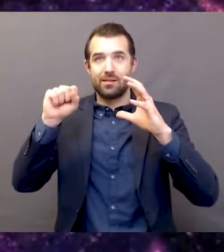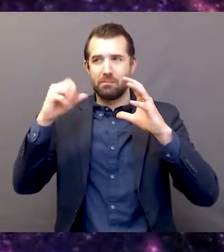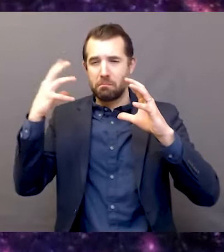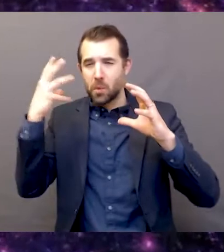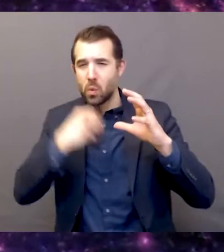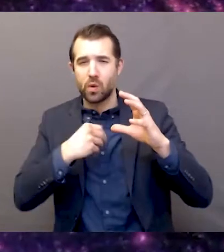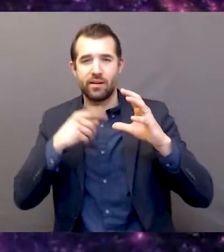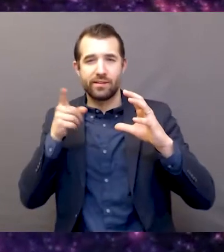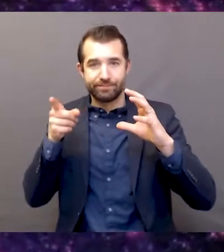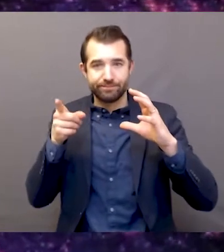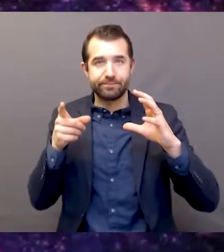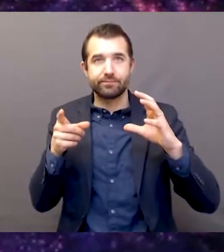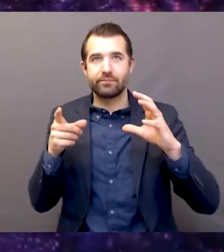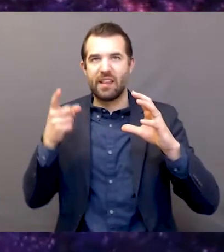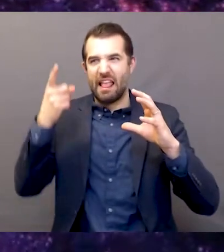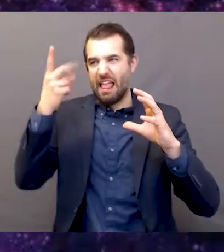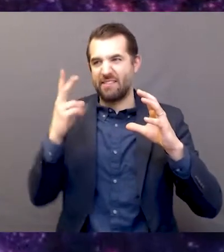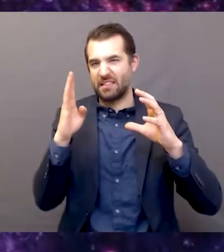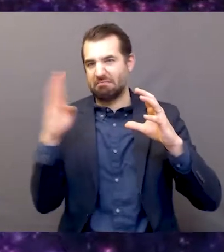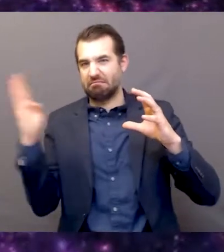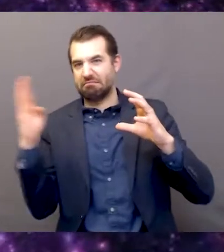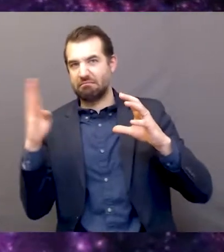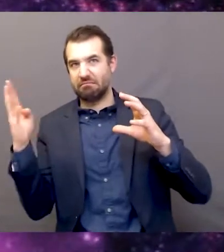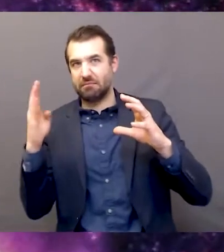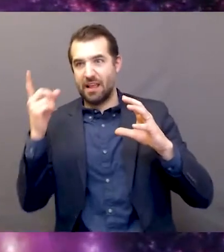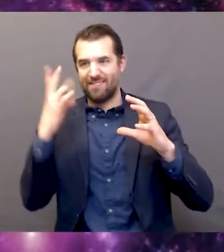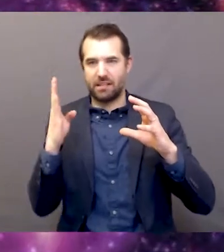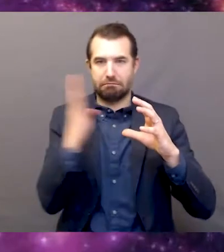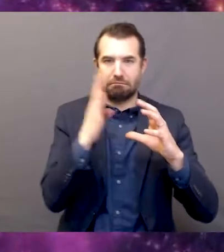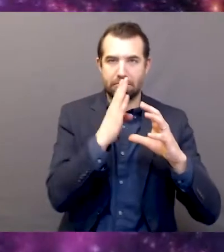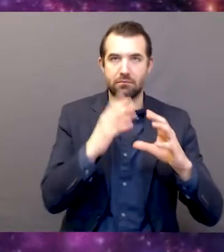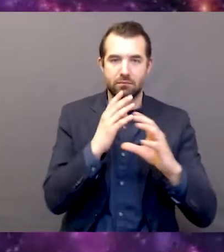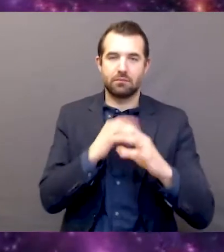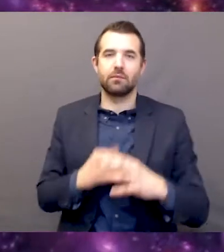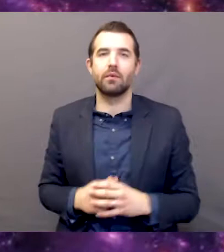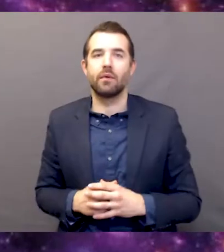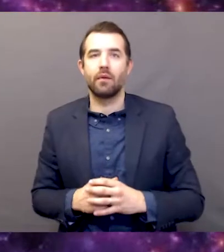edge on one half of the torus on this side, one half of the torus over here.